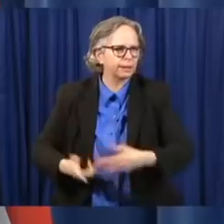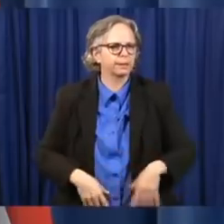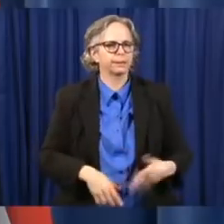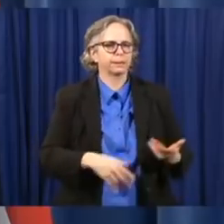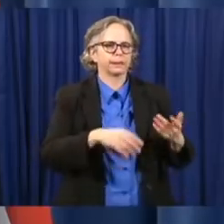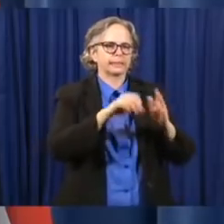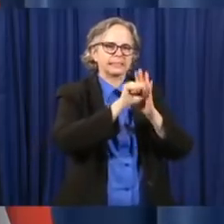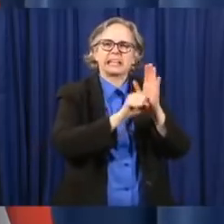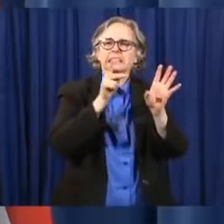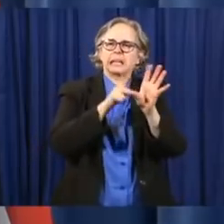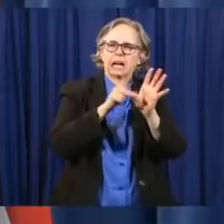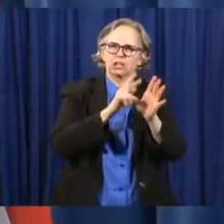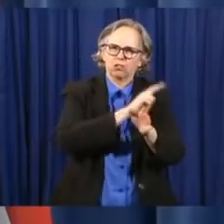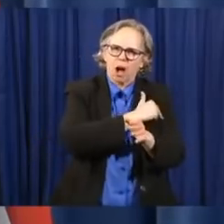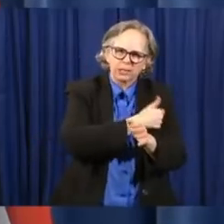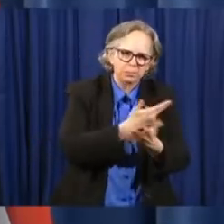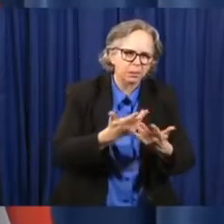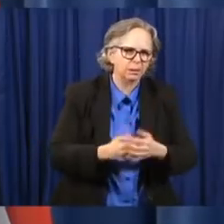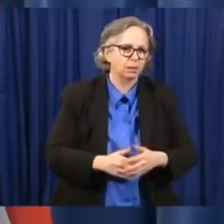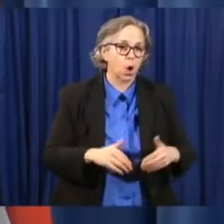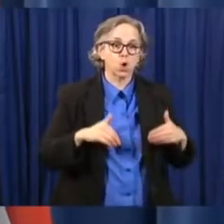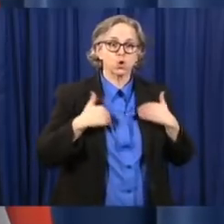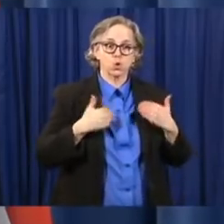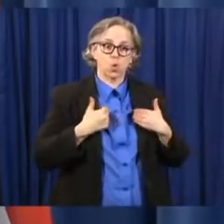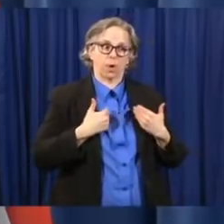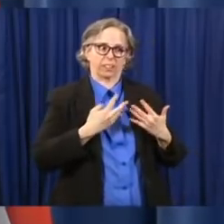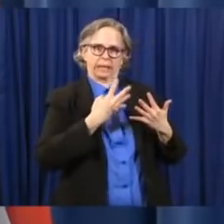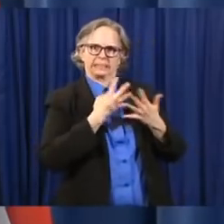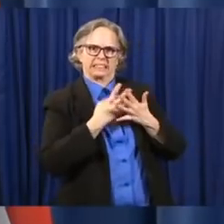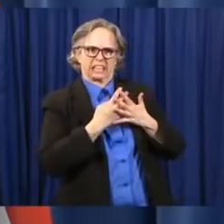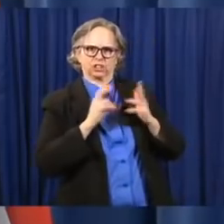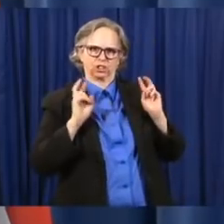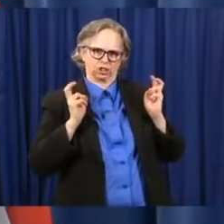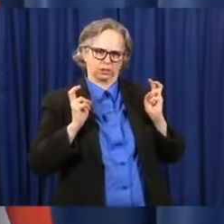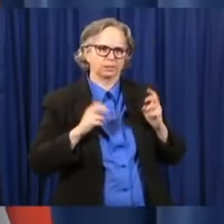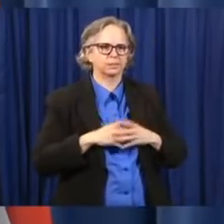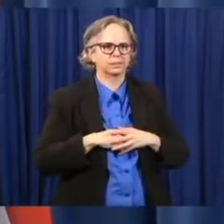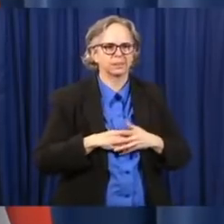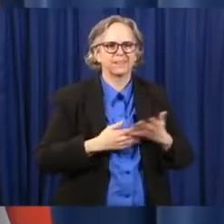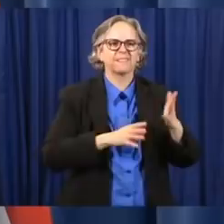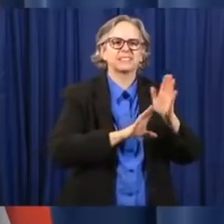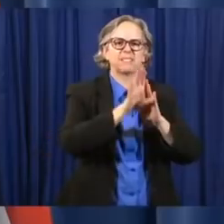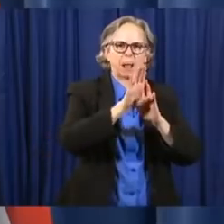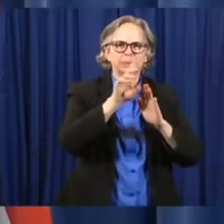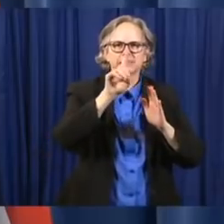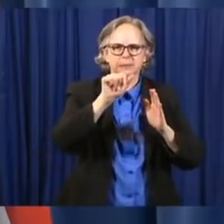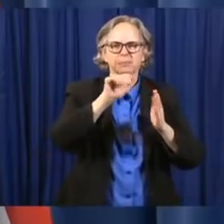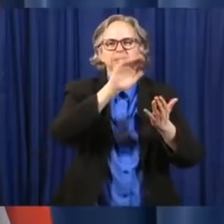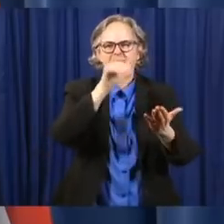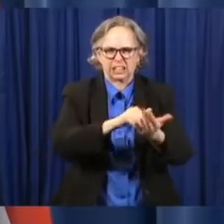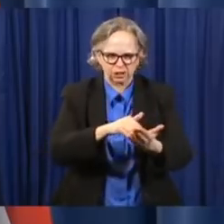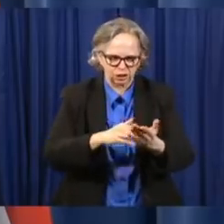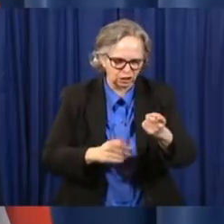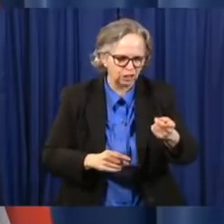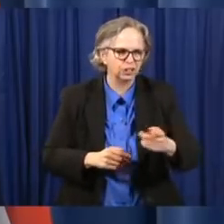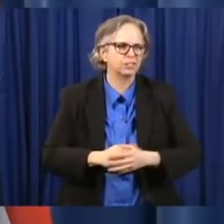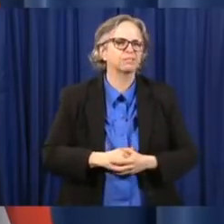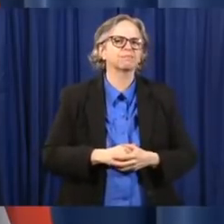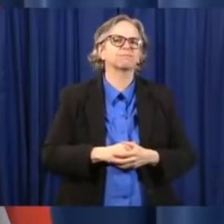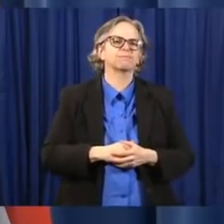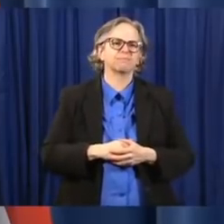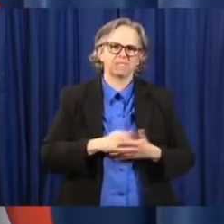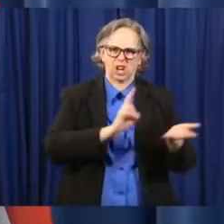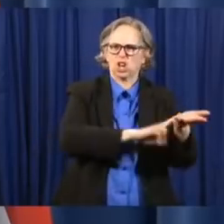youth detention centers, and our developmental disability centers. So that information is available.